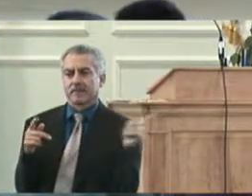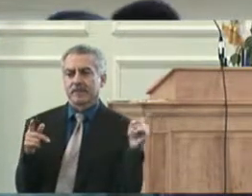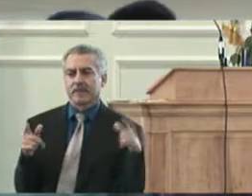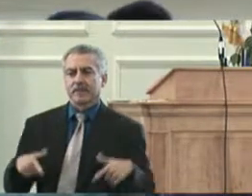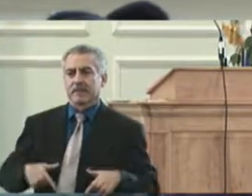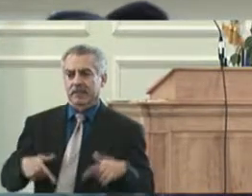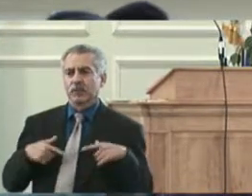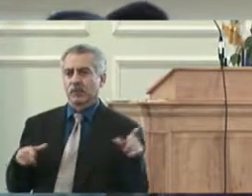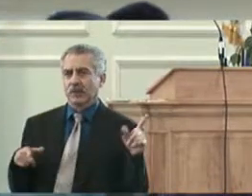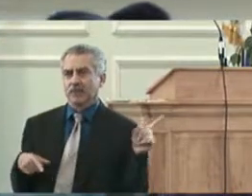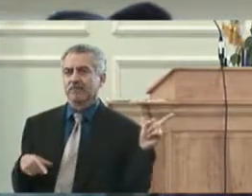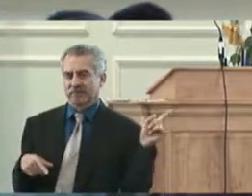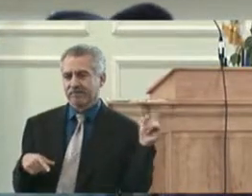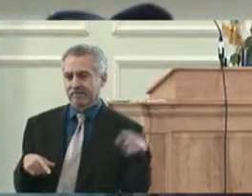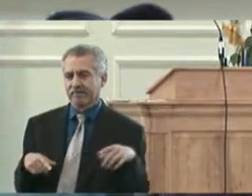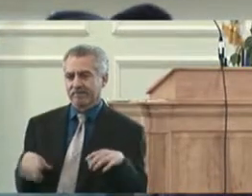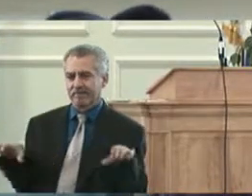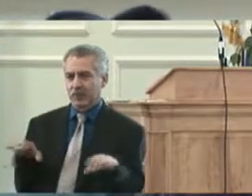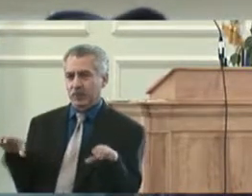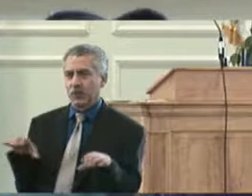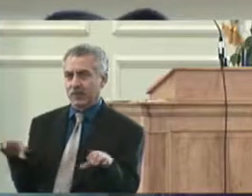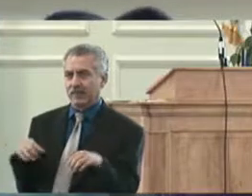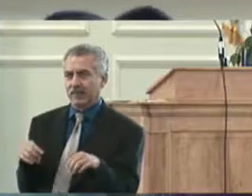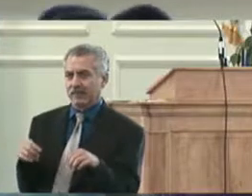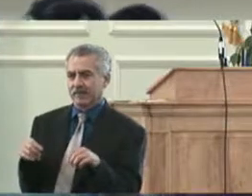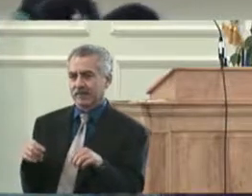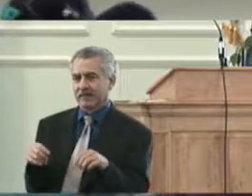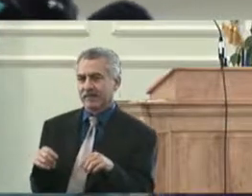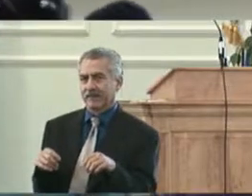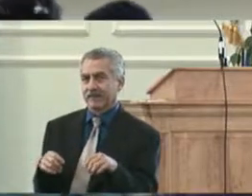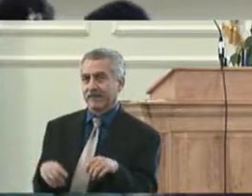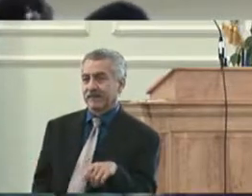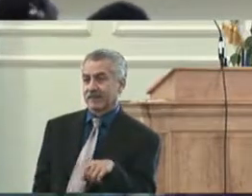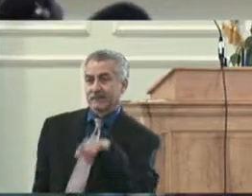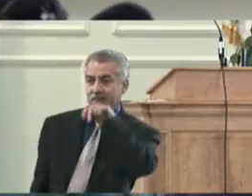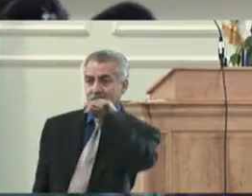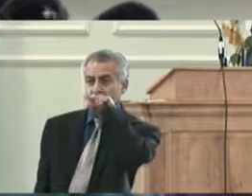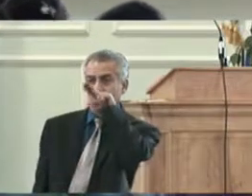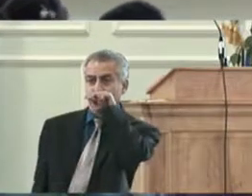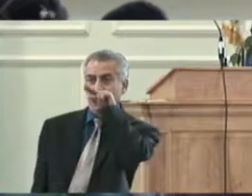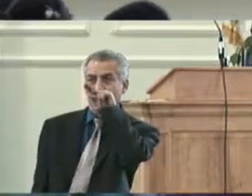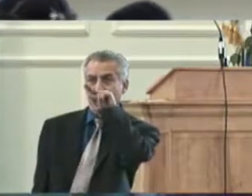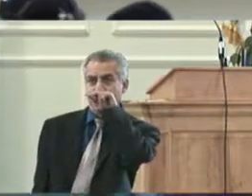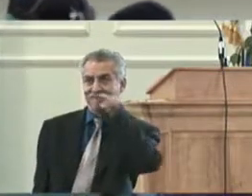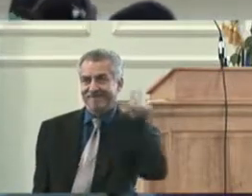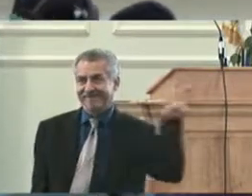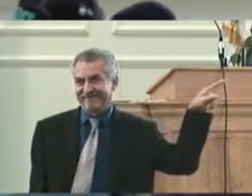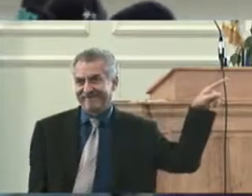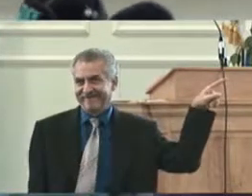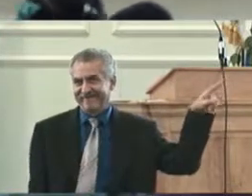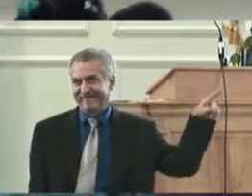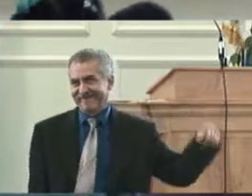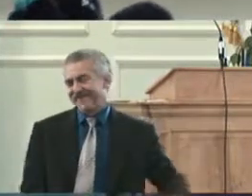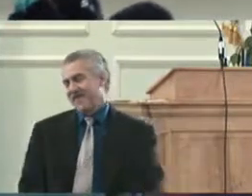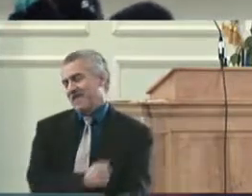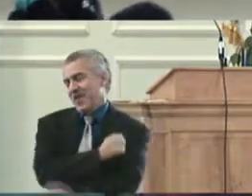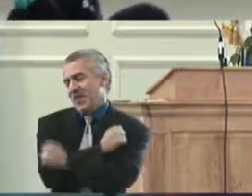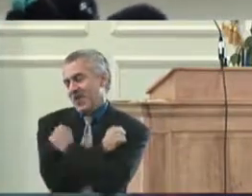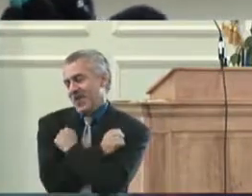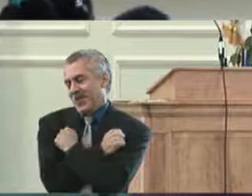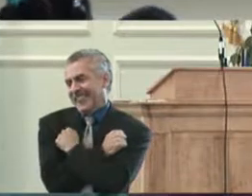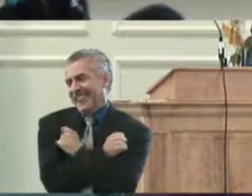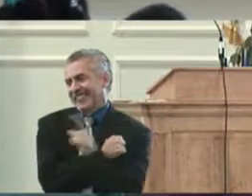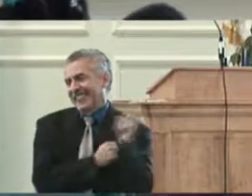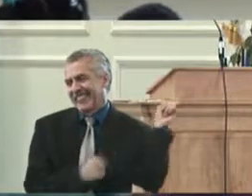them. Ducks. Have you seen ducks by the pond? Yes. Ducks love to be by the pond. Do you know